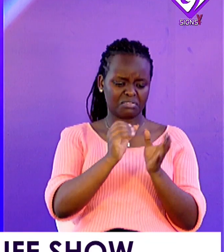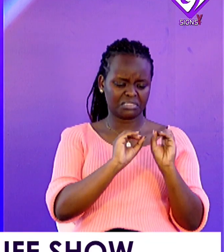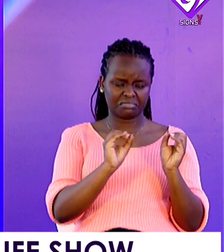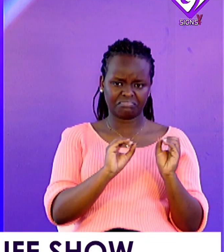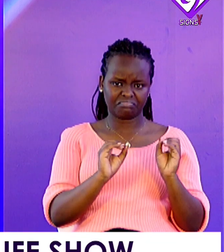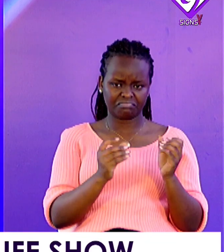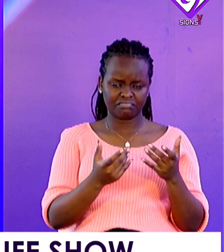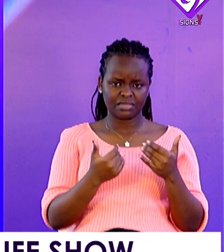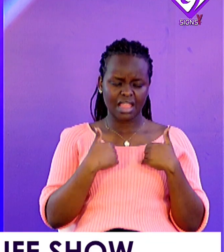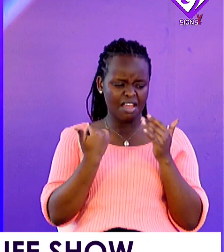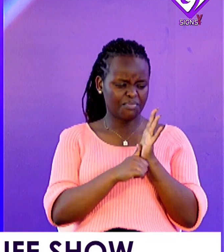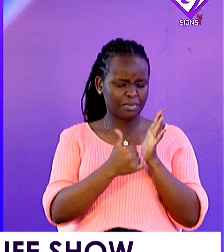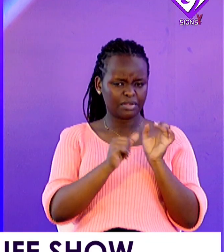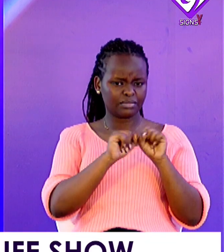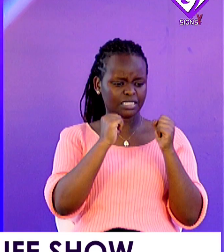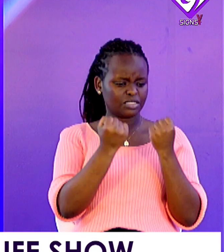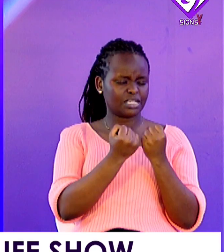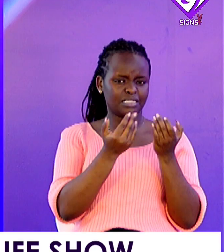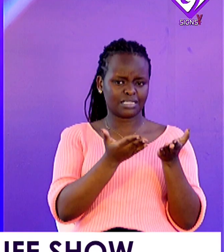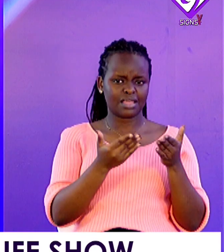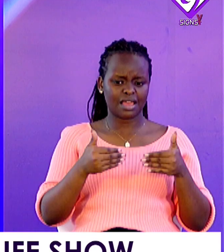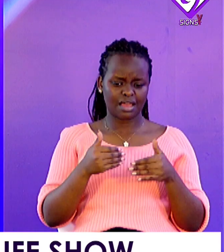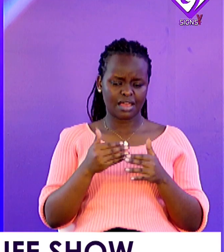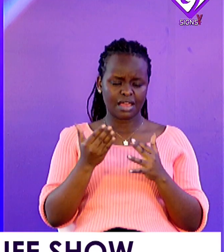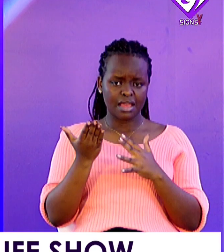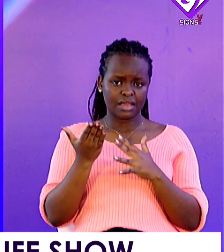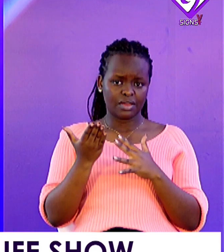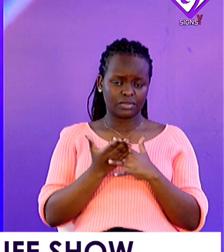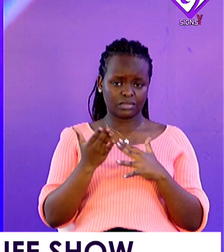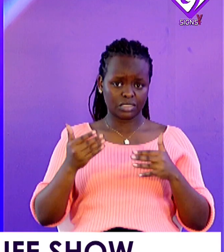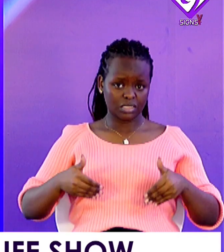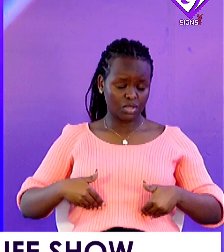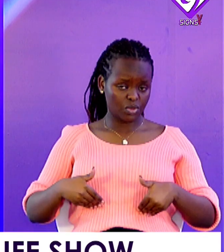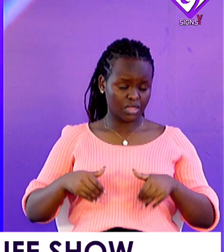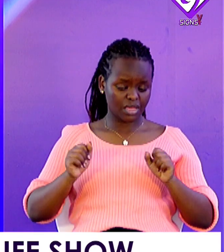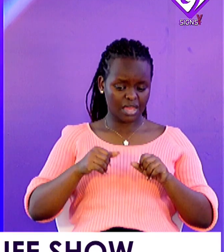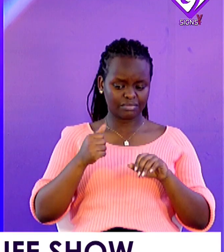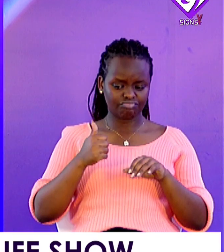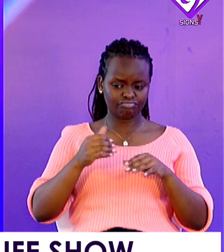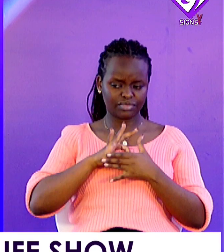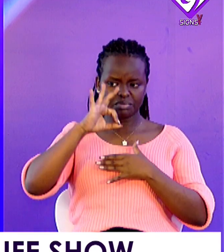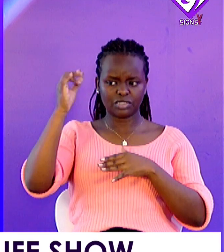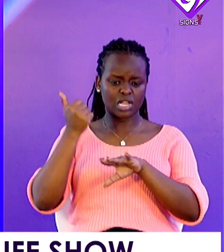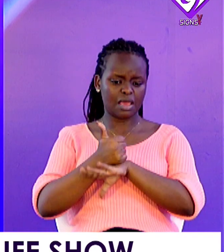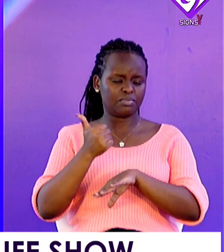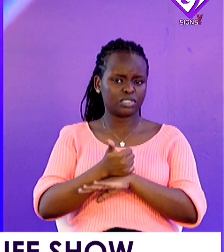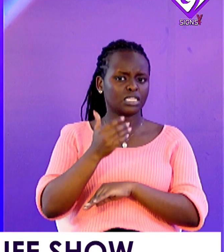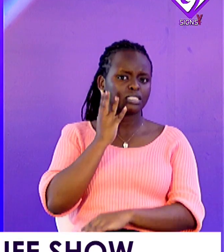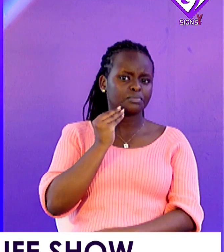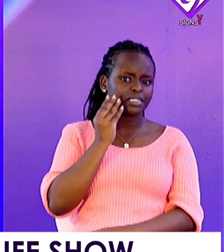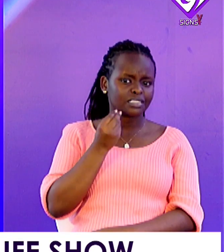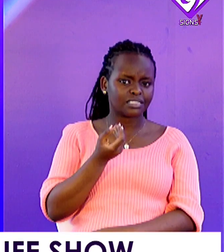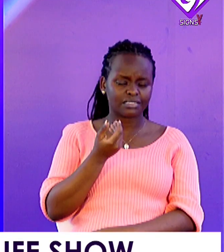Are there some troubles in the society amongst the youth that they can be spiritually abused, such that they find